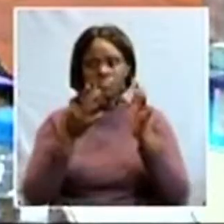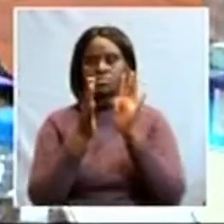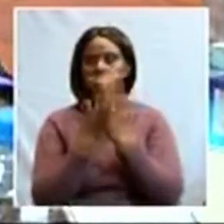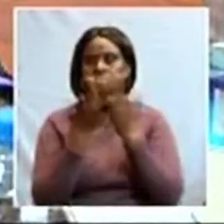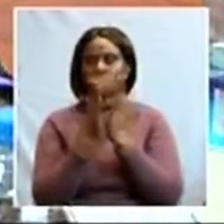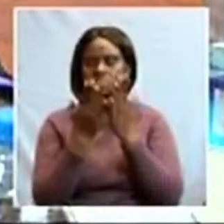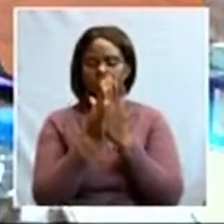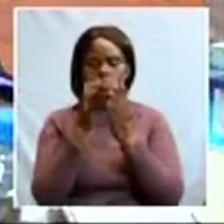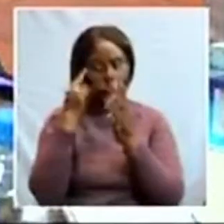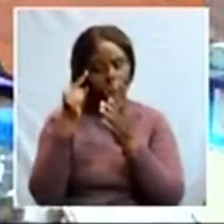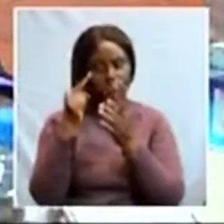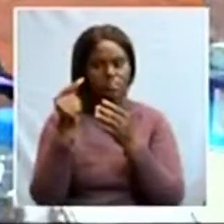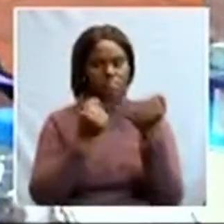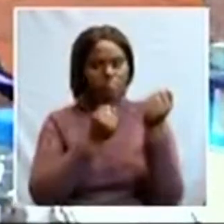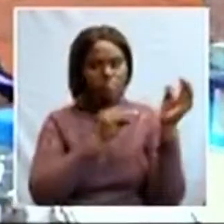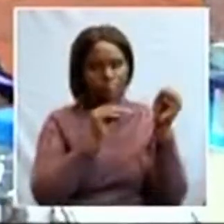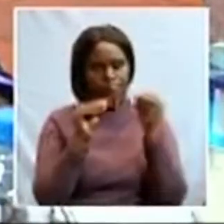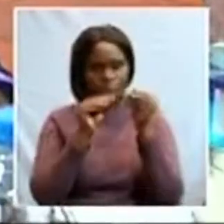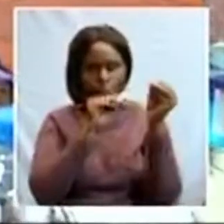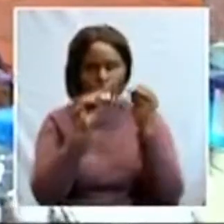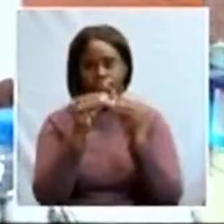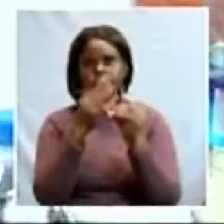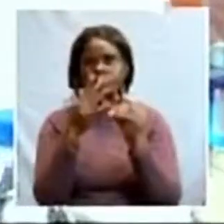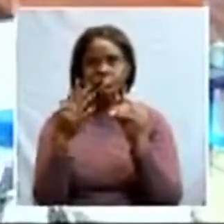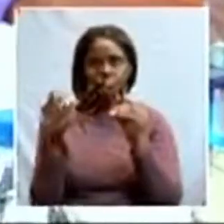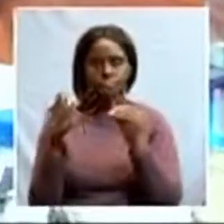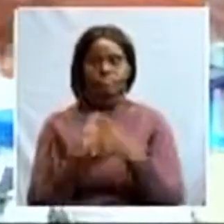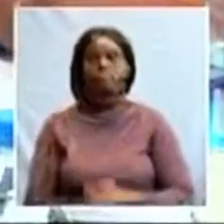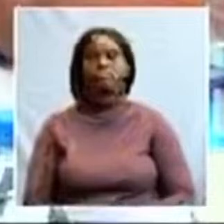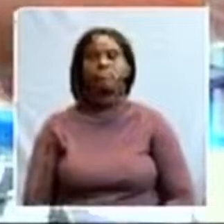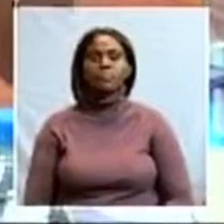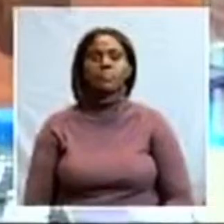books for movable assets.